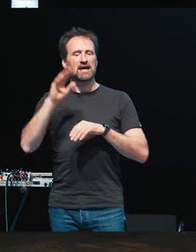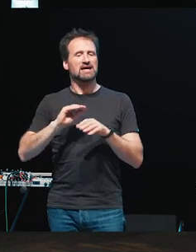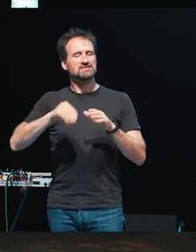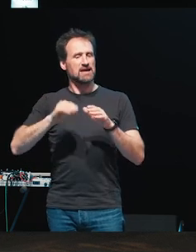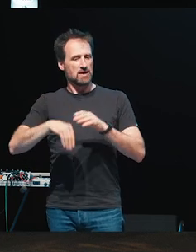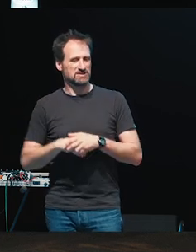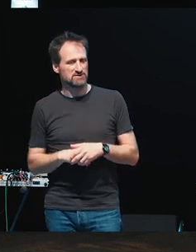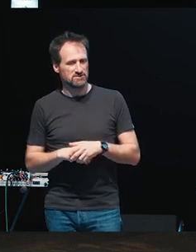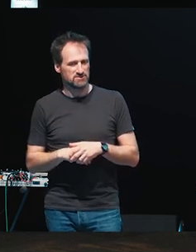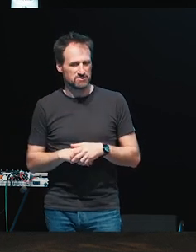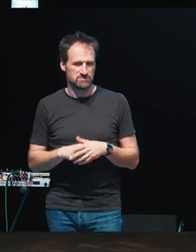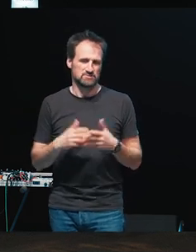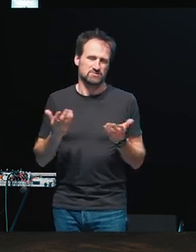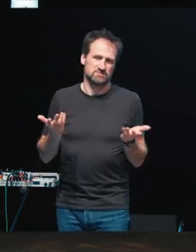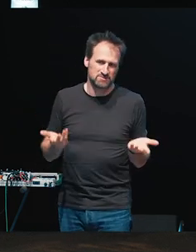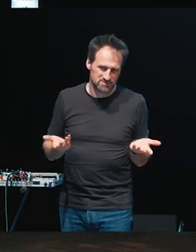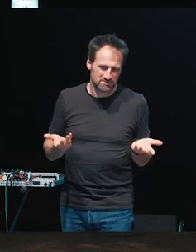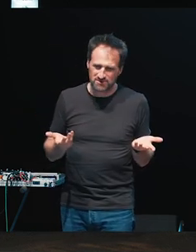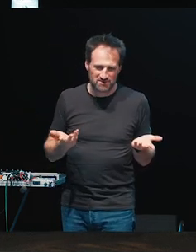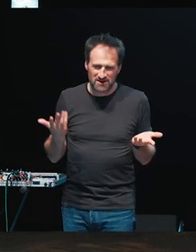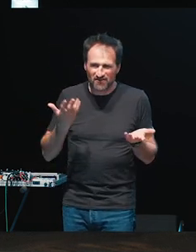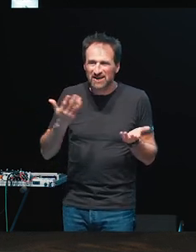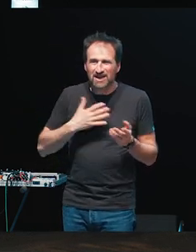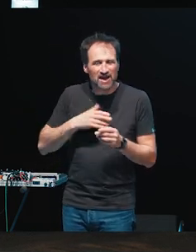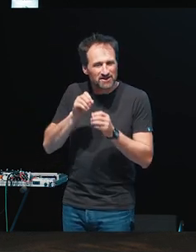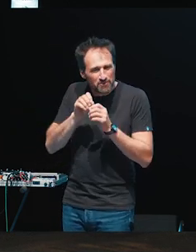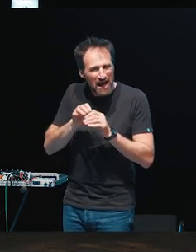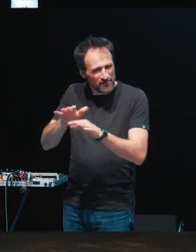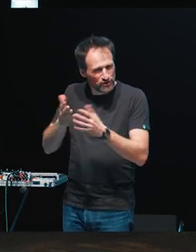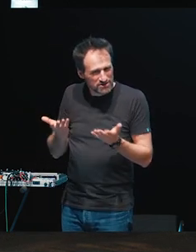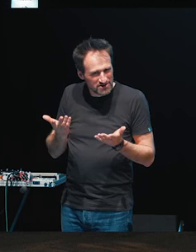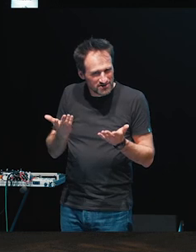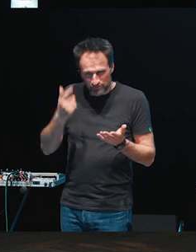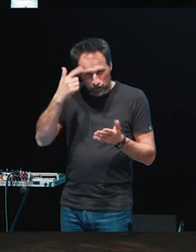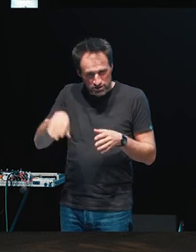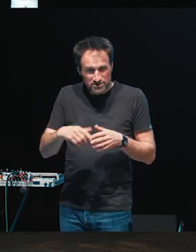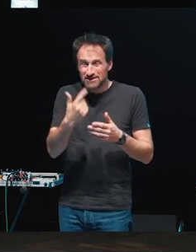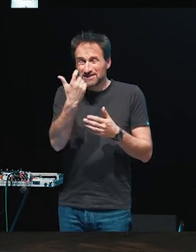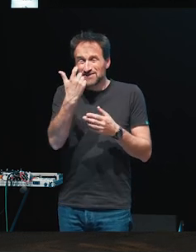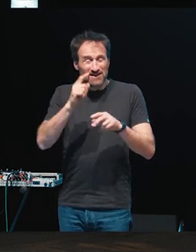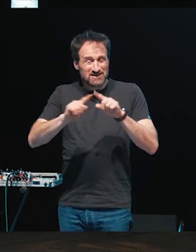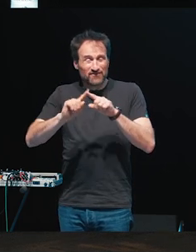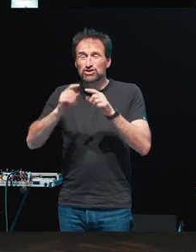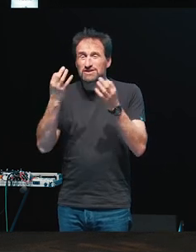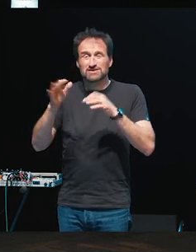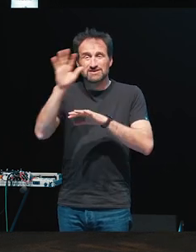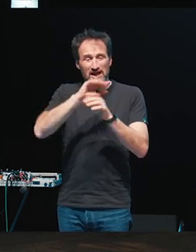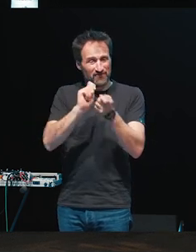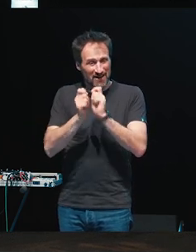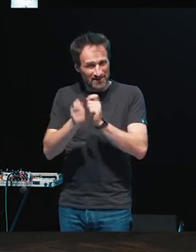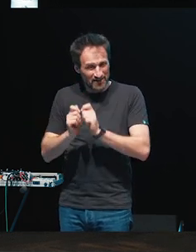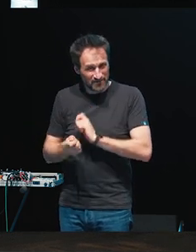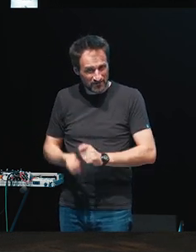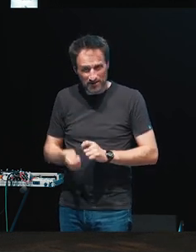the problem here is that you don't know what actually impacted that, because there are 20 other things which has changed. And you don't have the